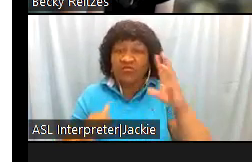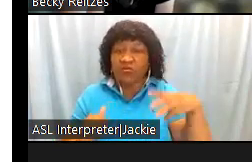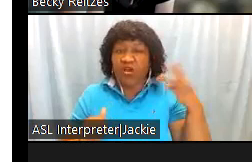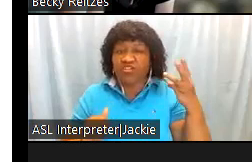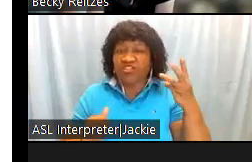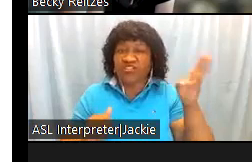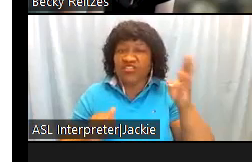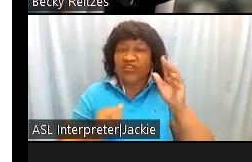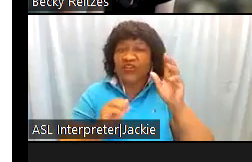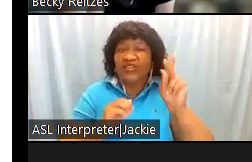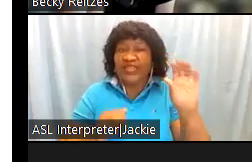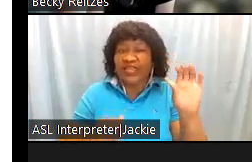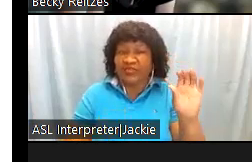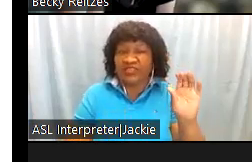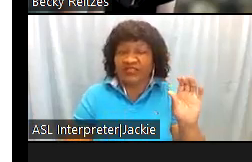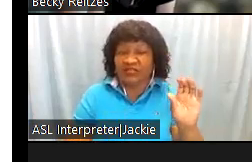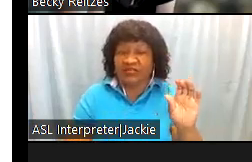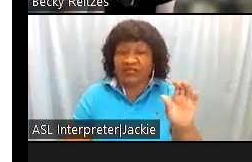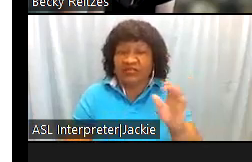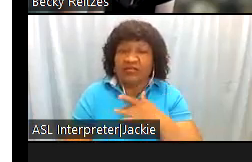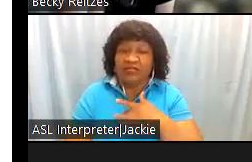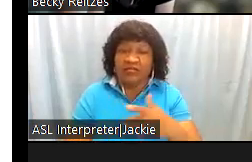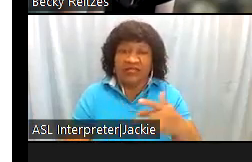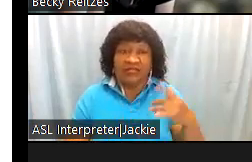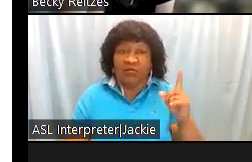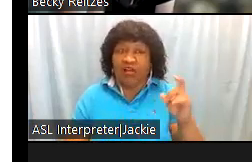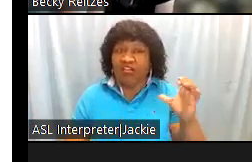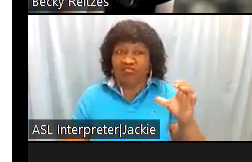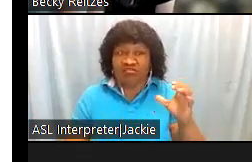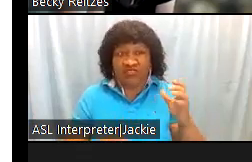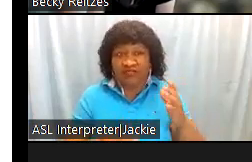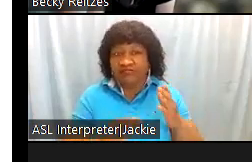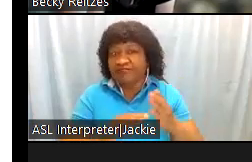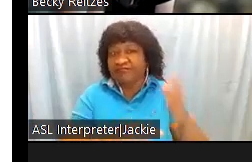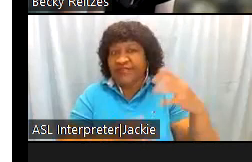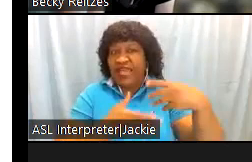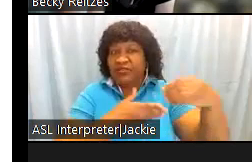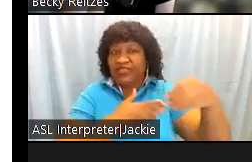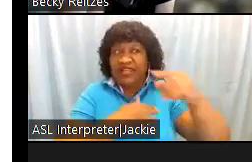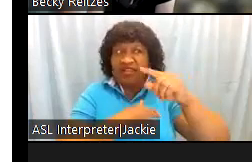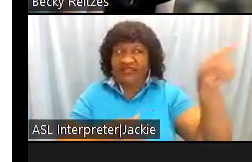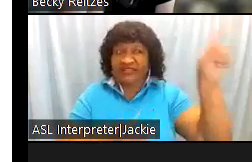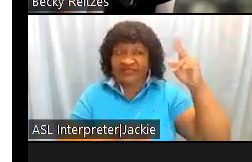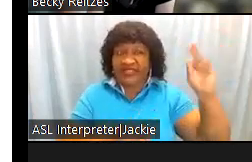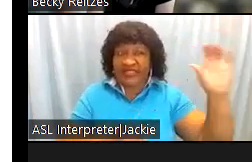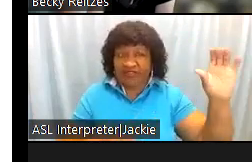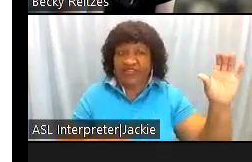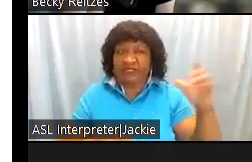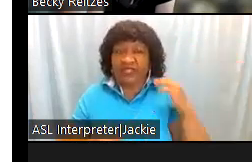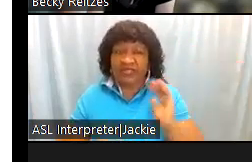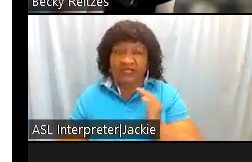King County. Usually there's about 100 or so more in, like, outside of King County.